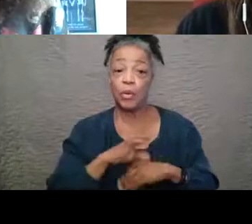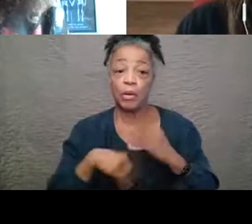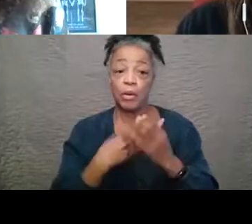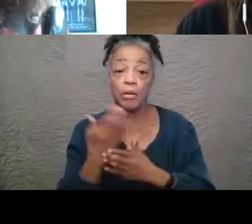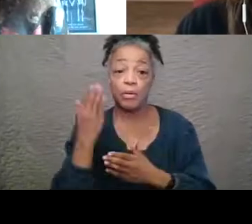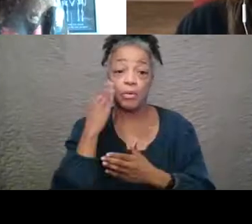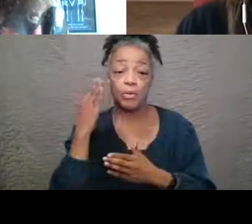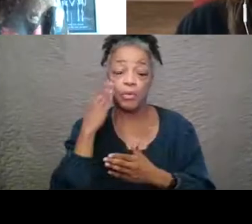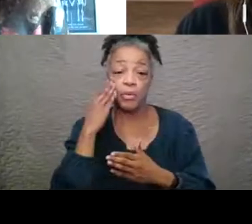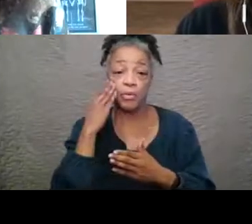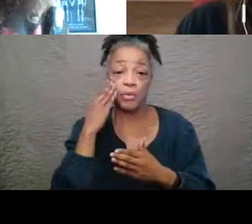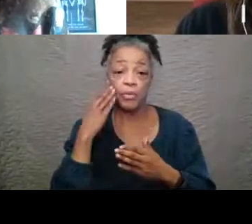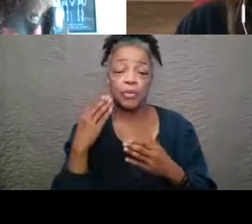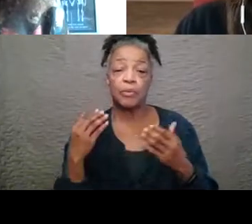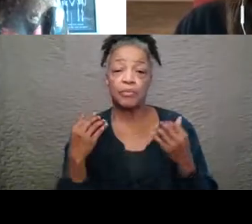of